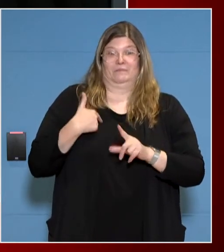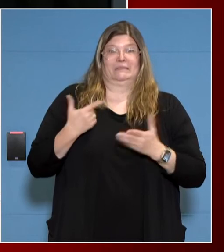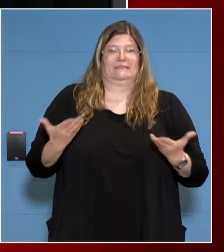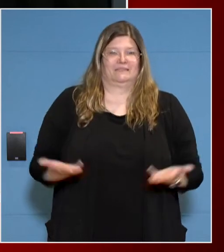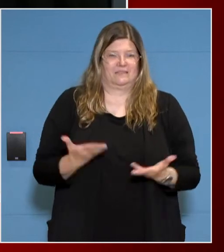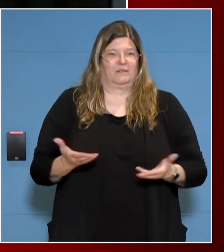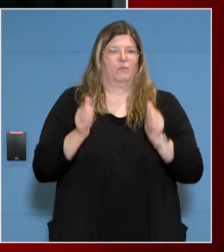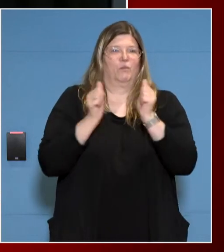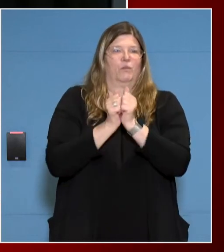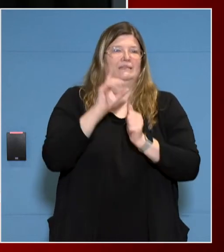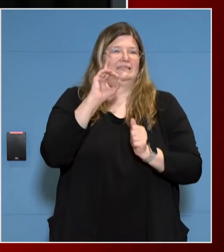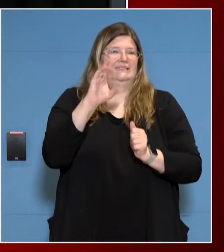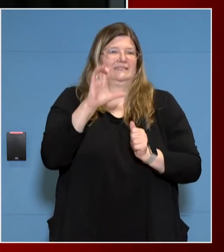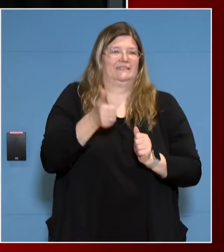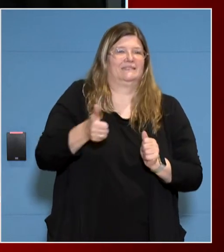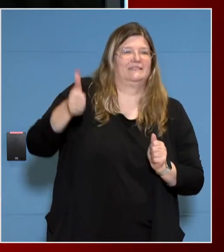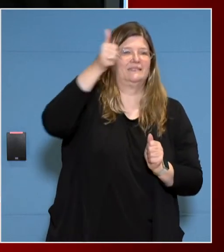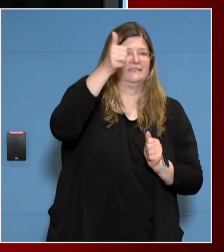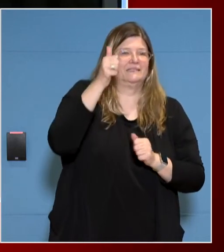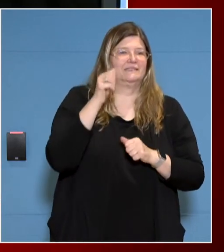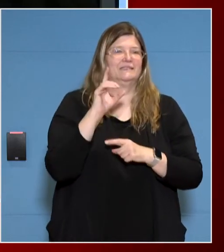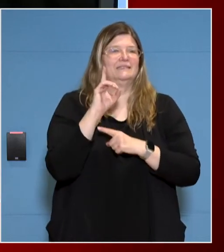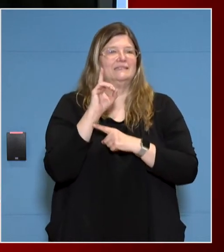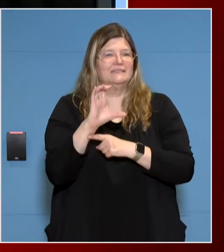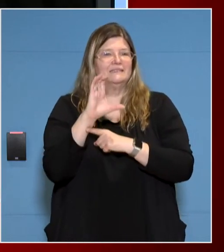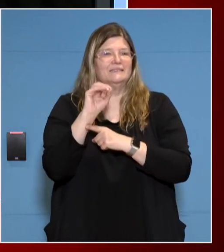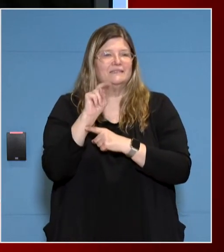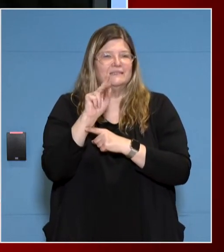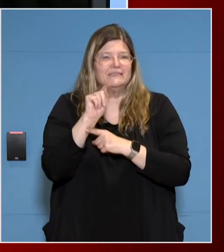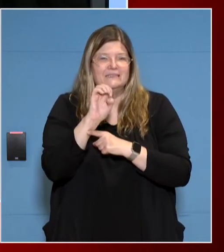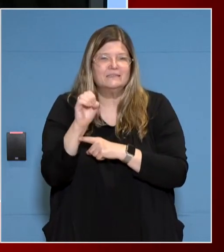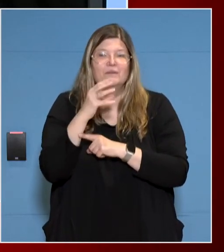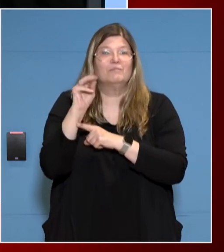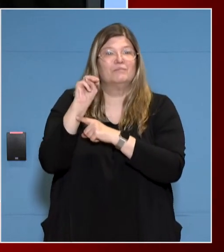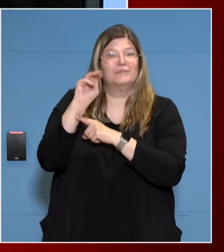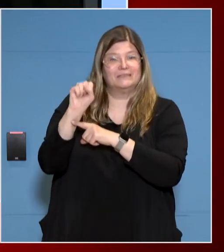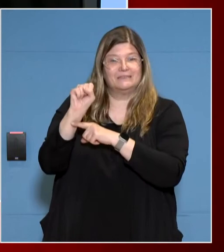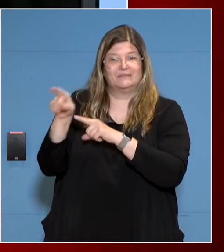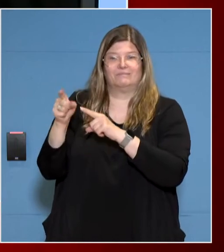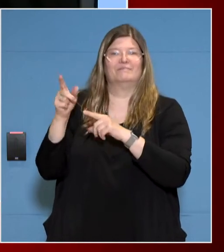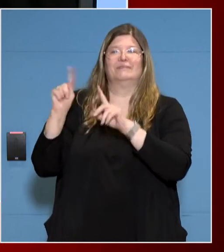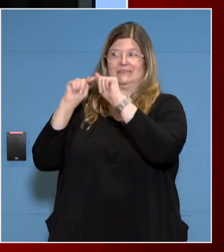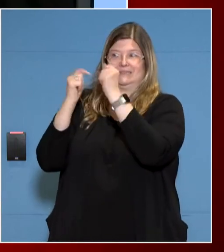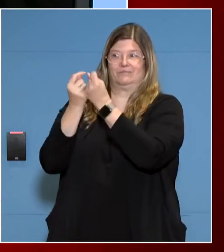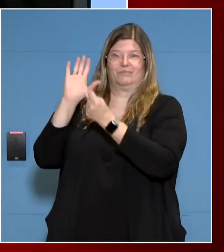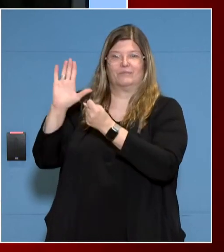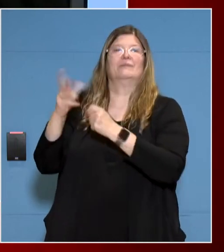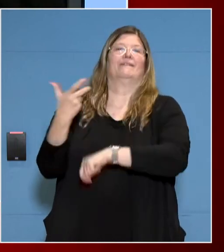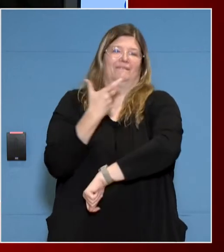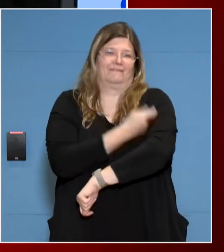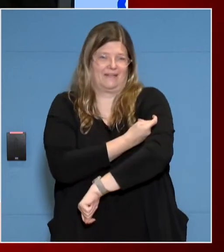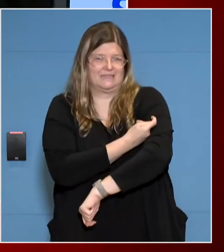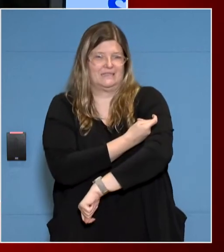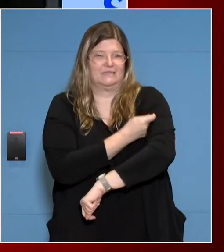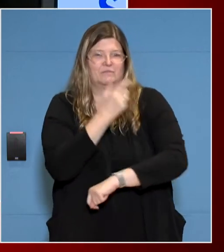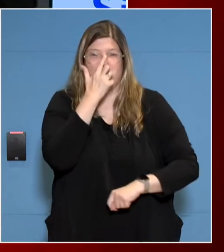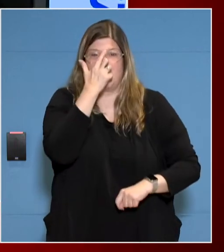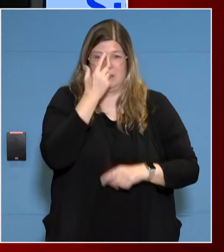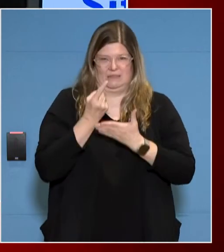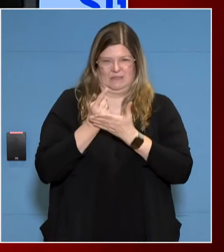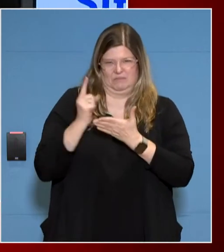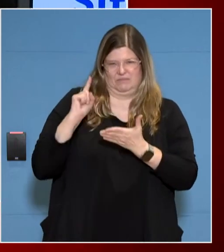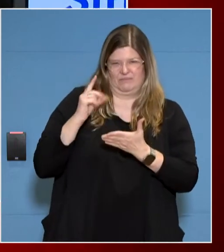command staff were also here on Friday for their vaccinations. I was here a couple of weeks ago